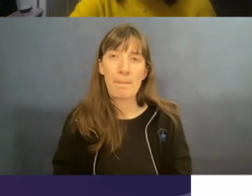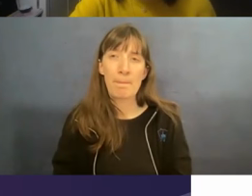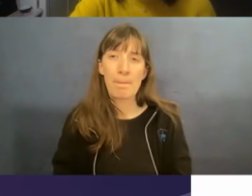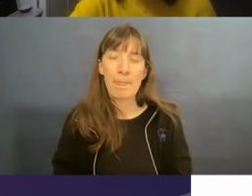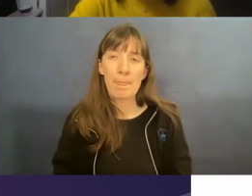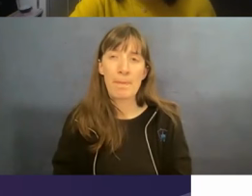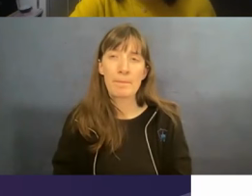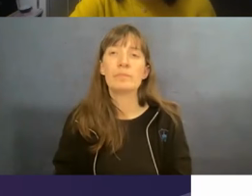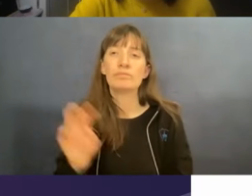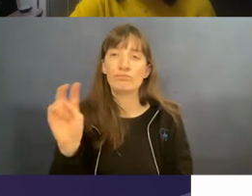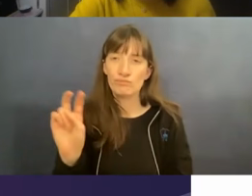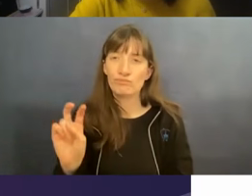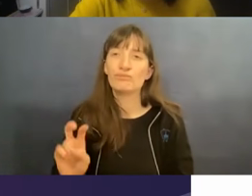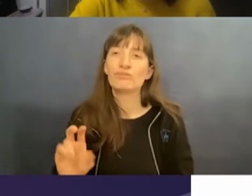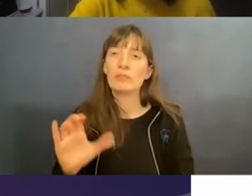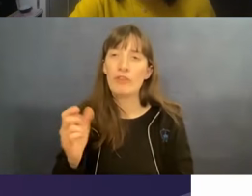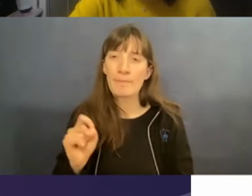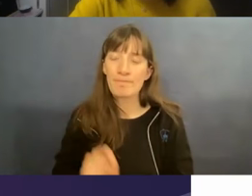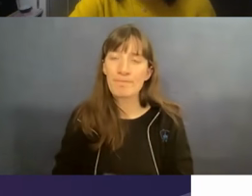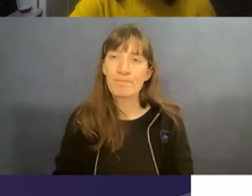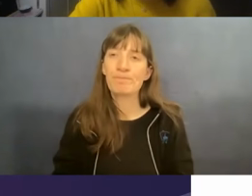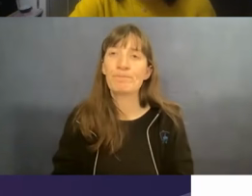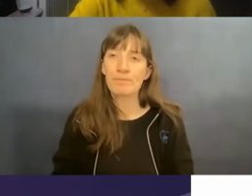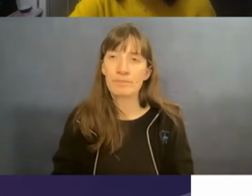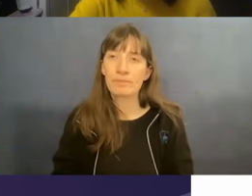I'm just looking at the chat too.